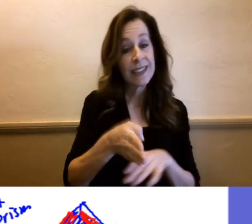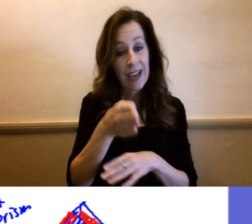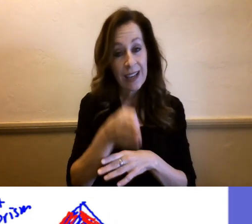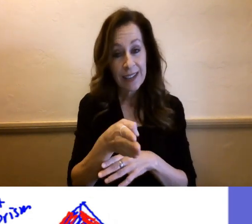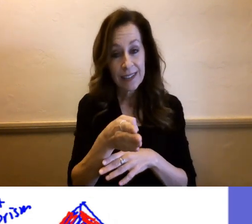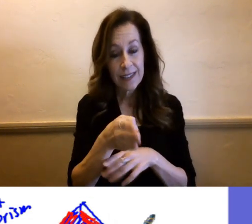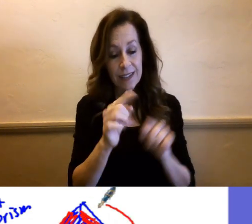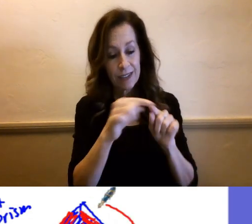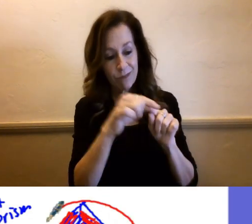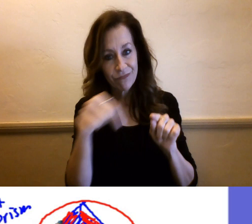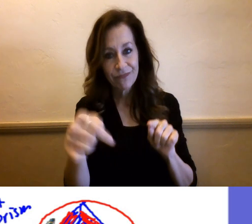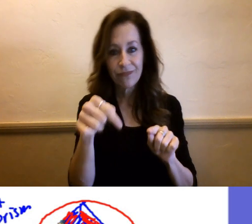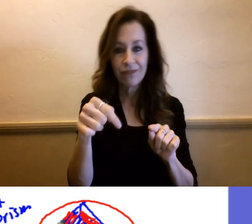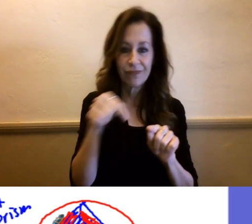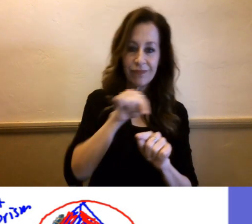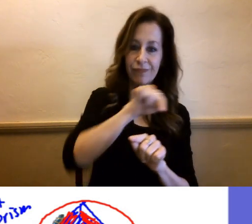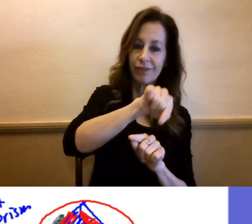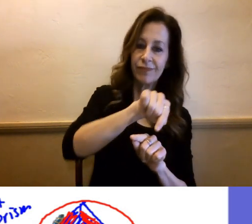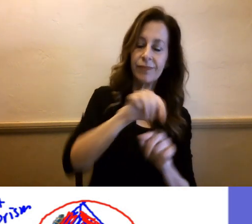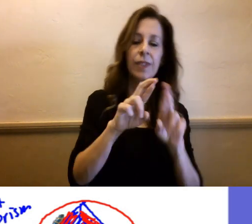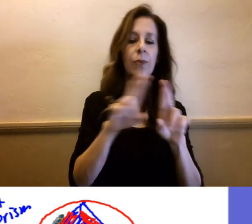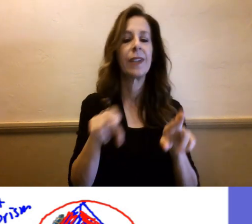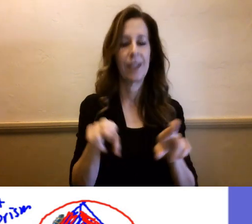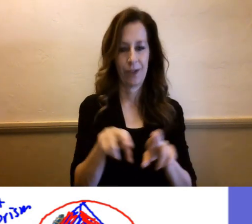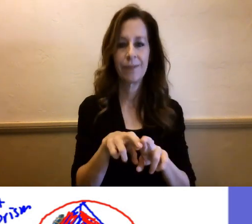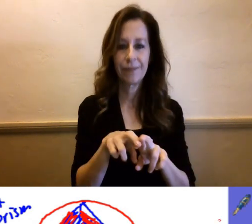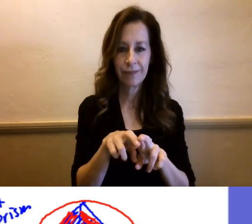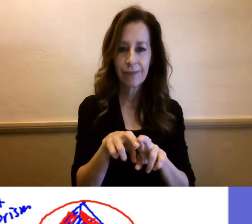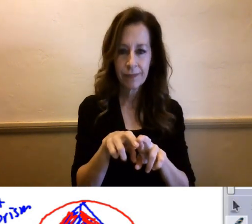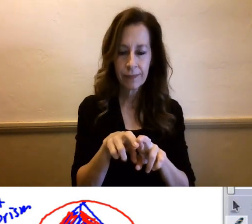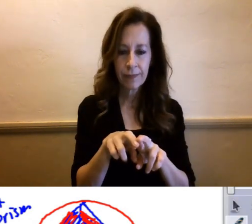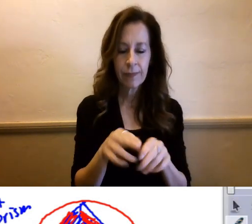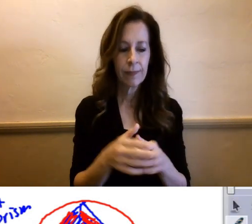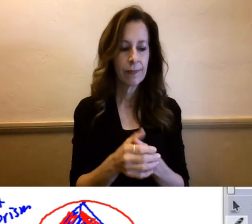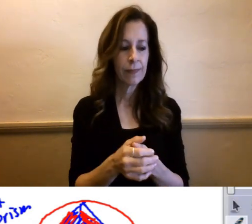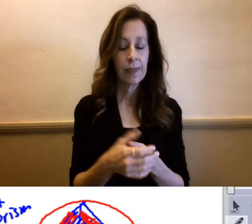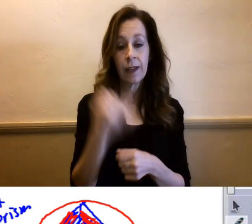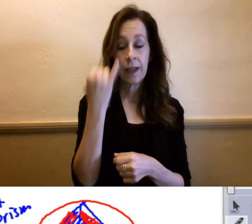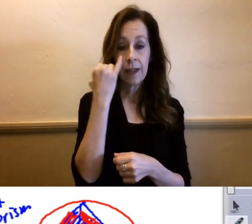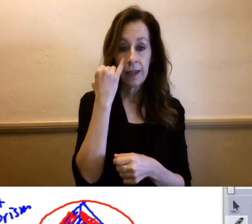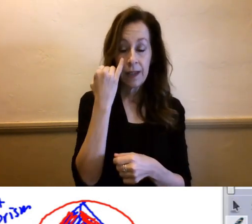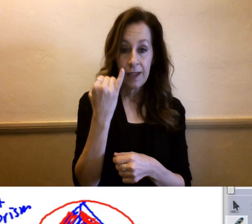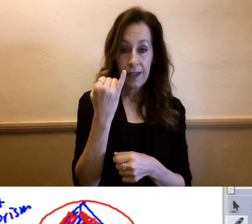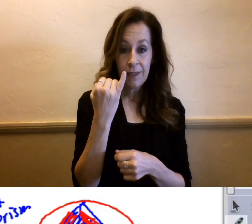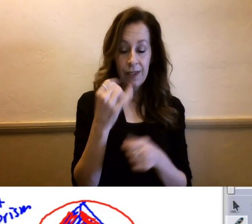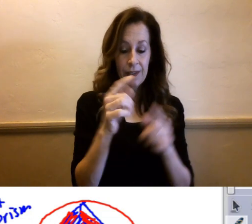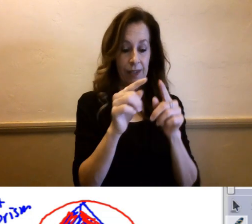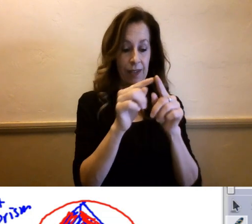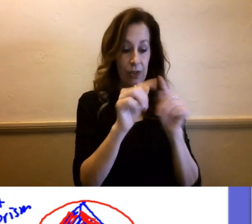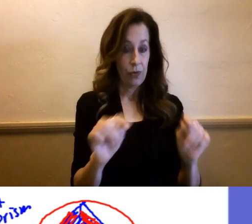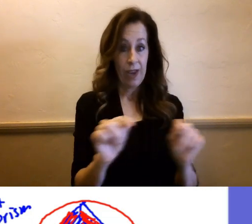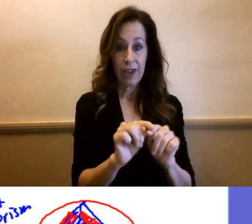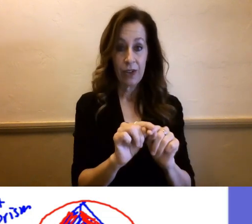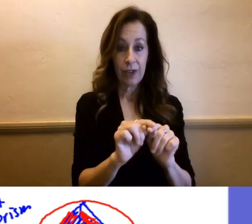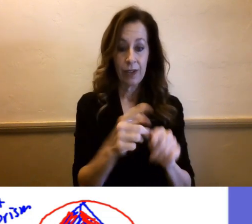side shape all the way around, those are rectangles, right? Now, if this